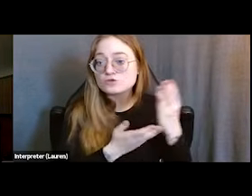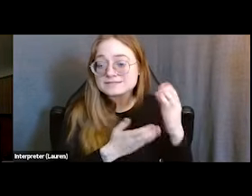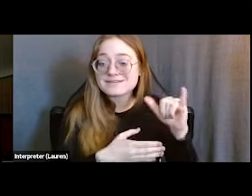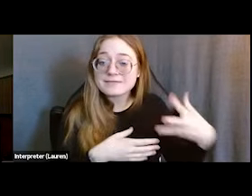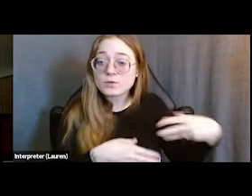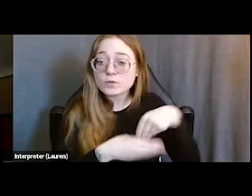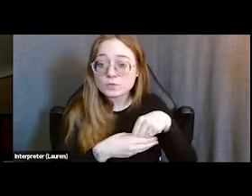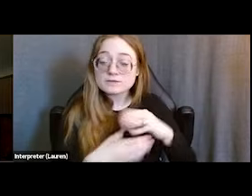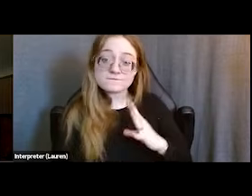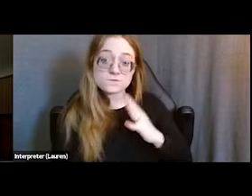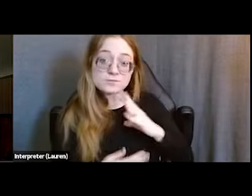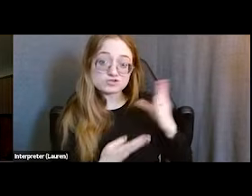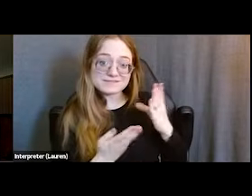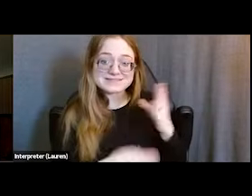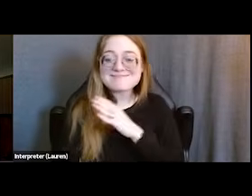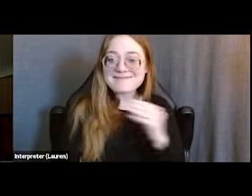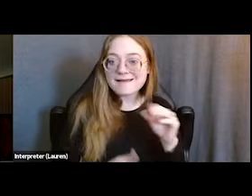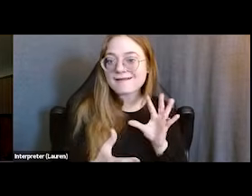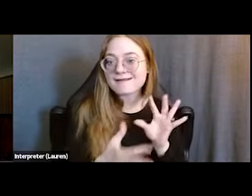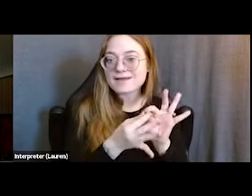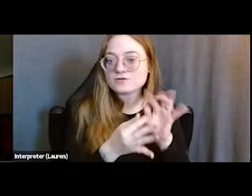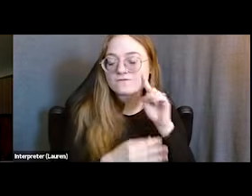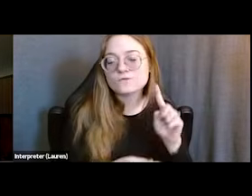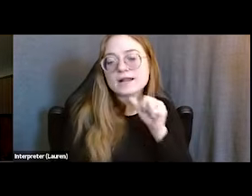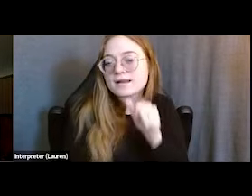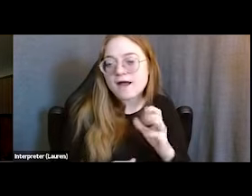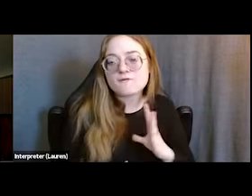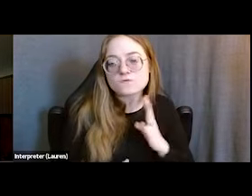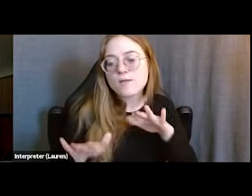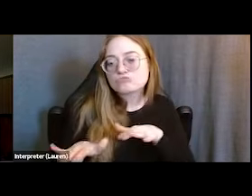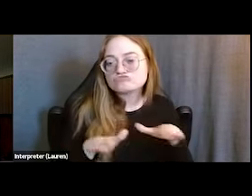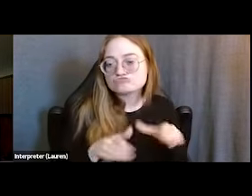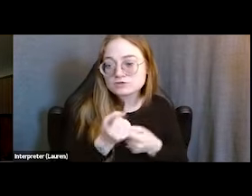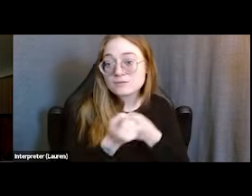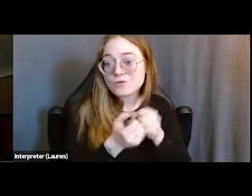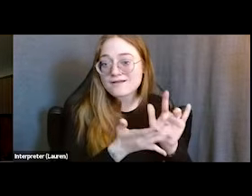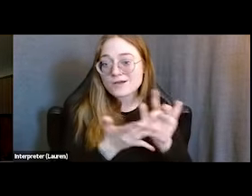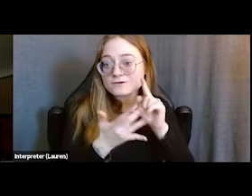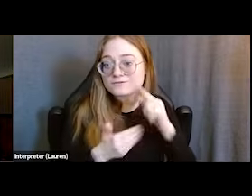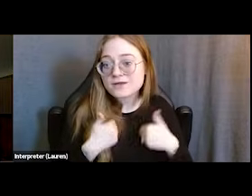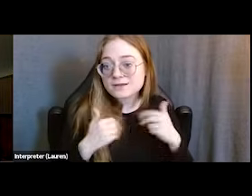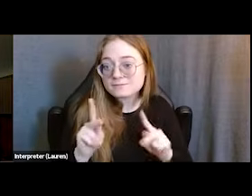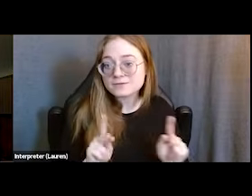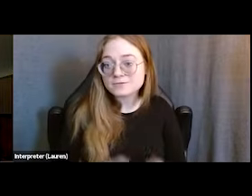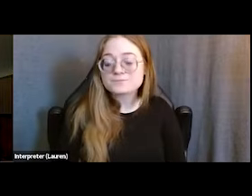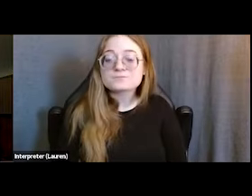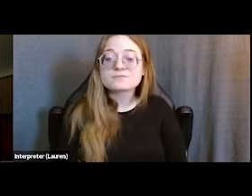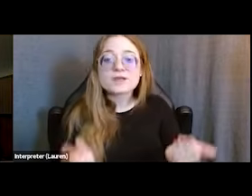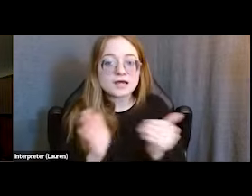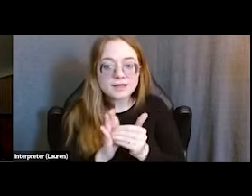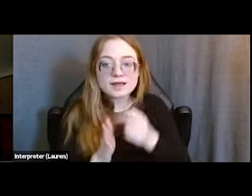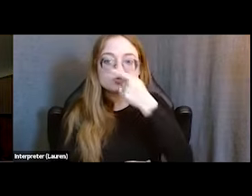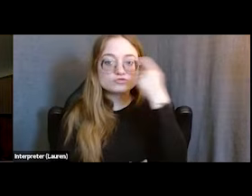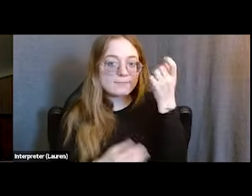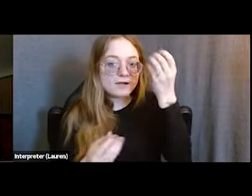both formal services and the connection to informal support networks for young people. That it's really trauma informed,